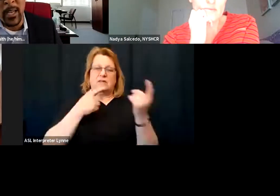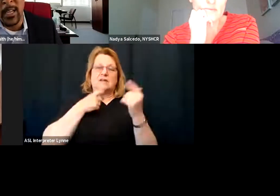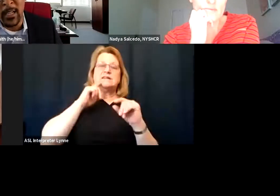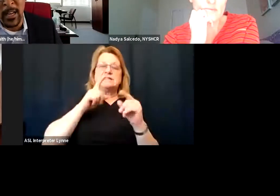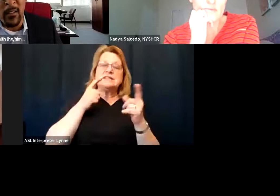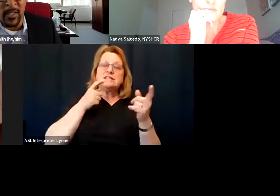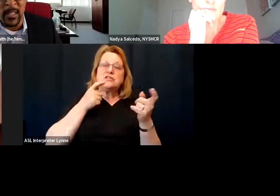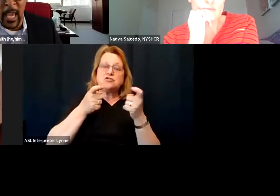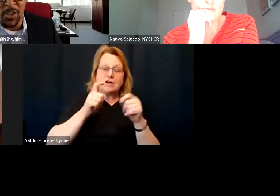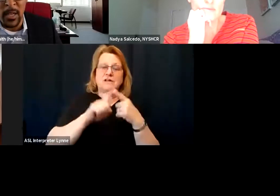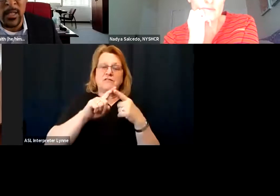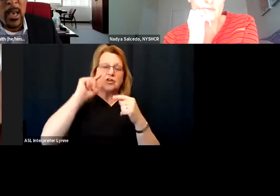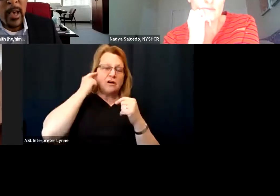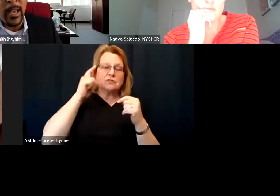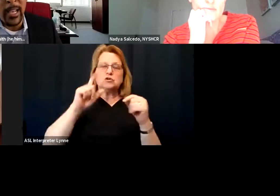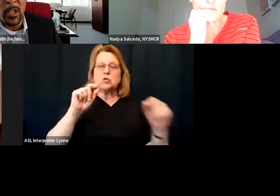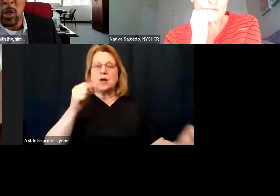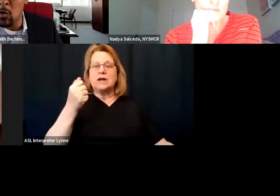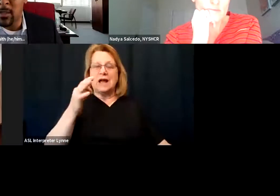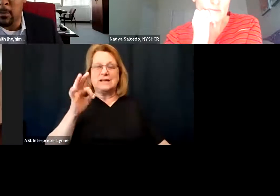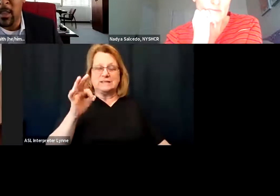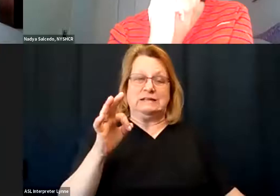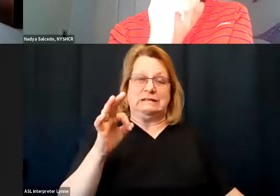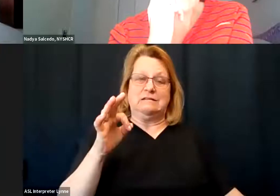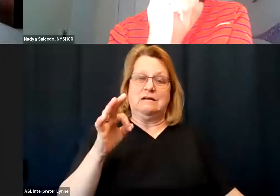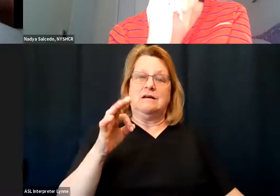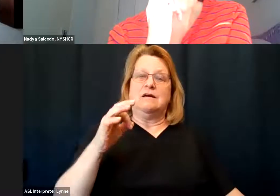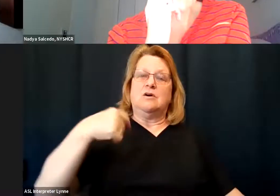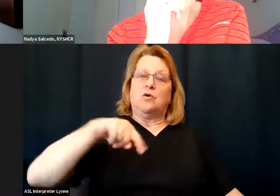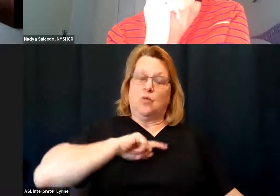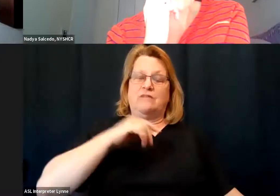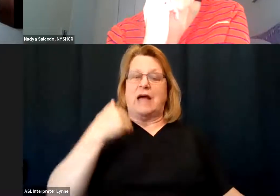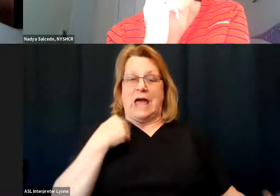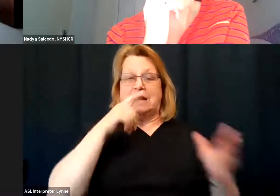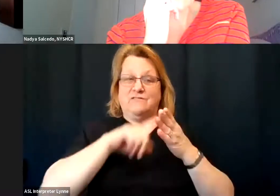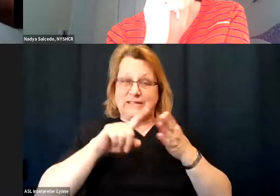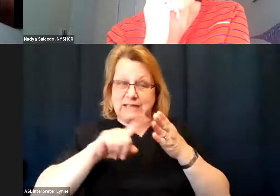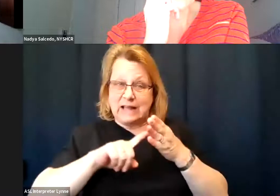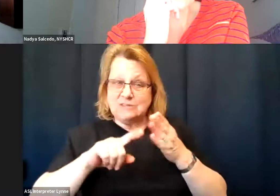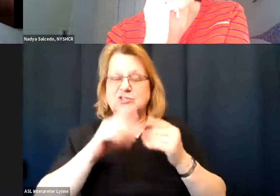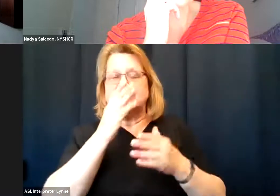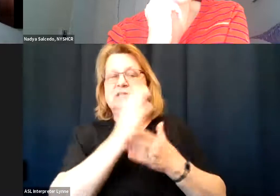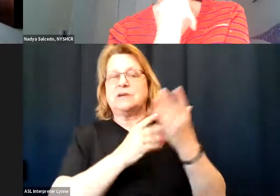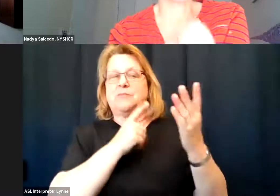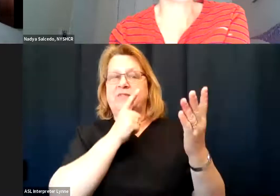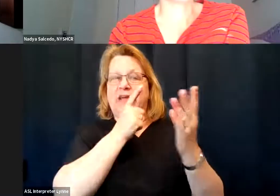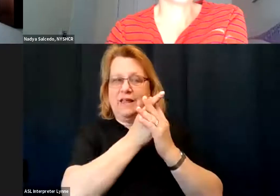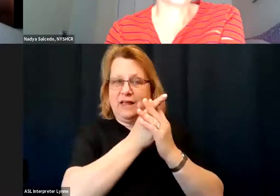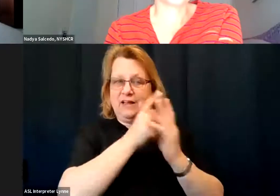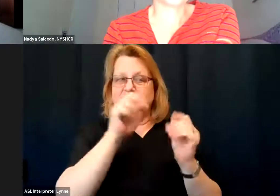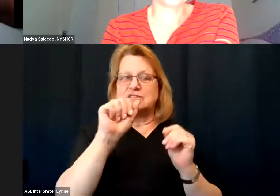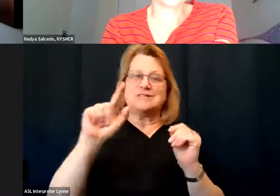been conducting investigations into some of the allegations that were alleged in the